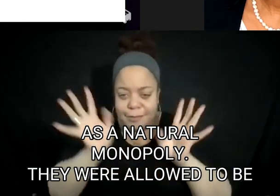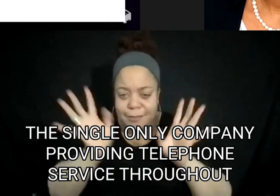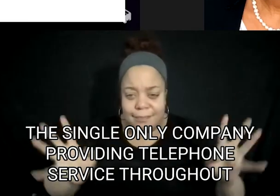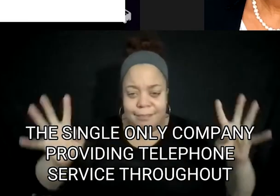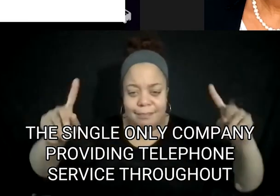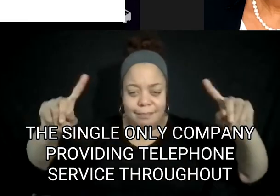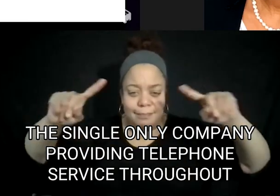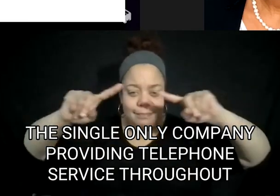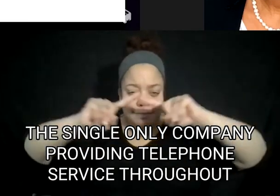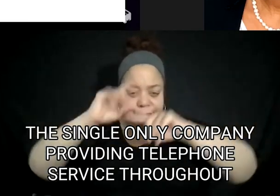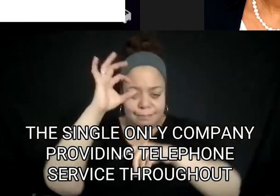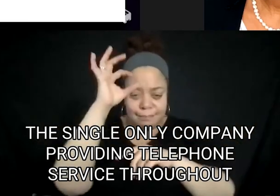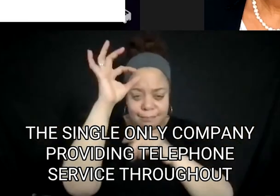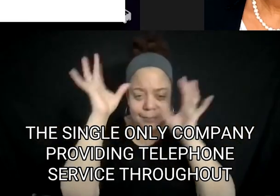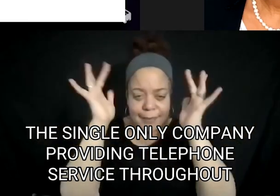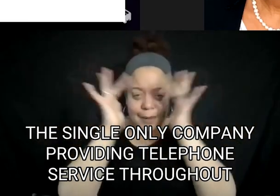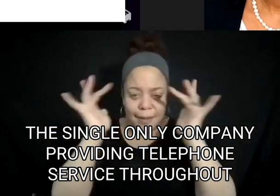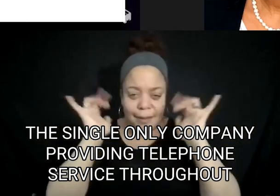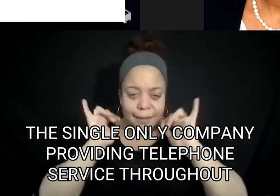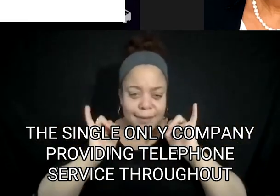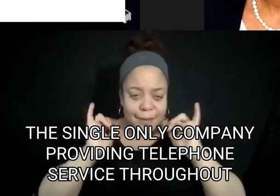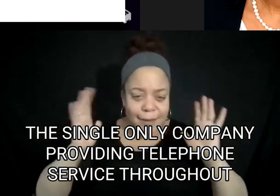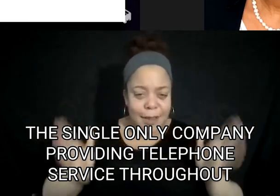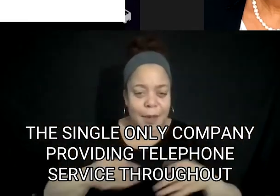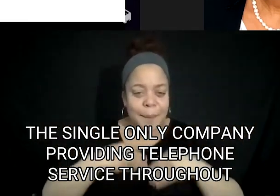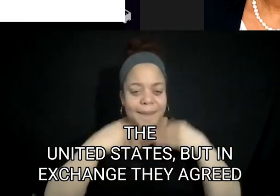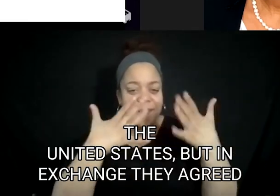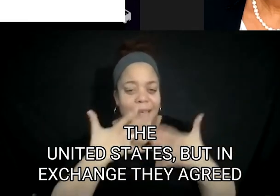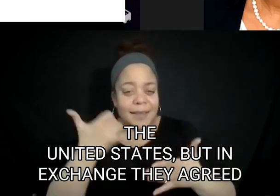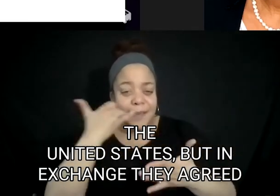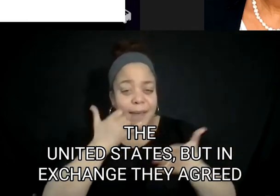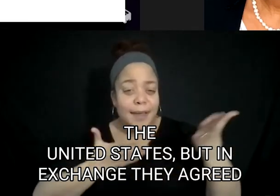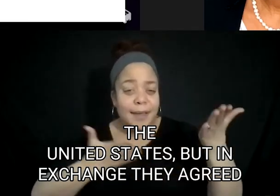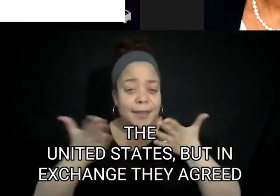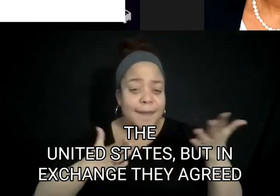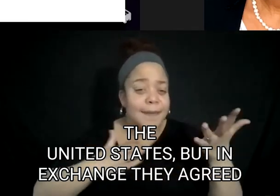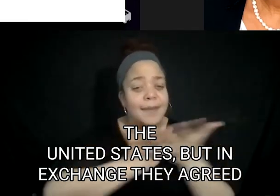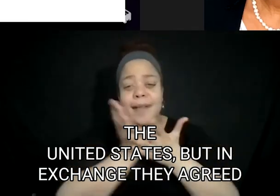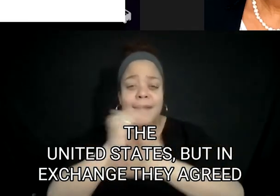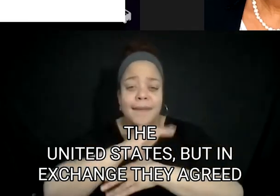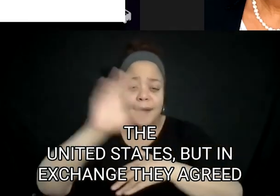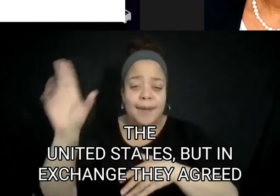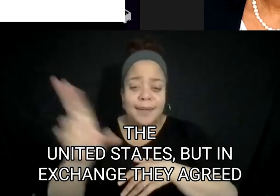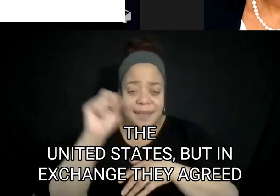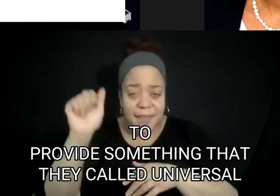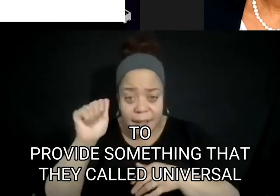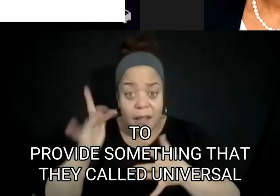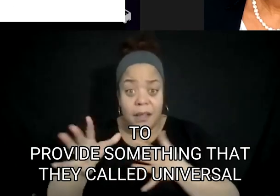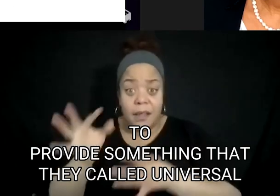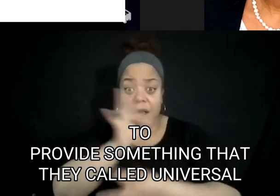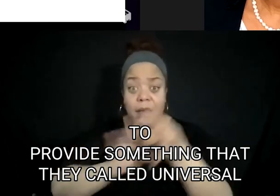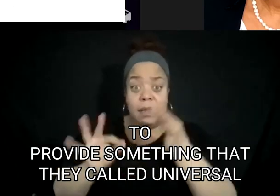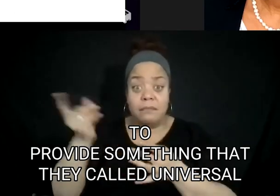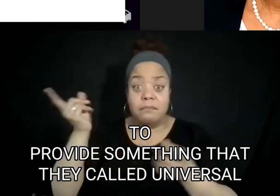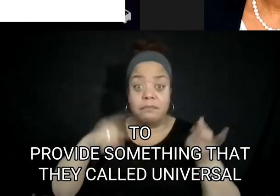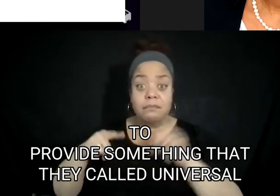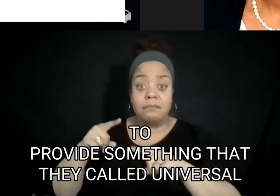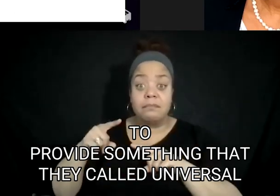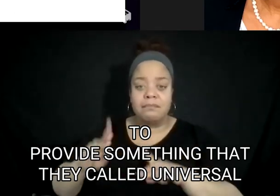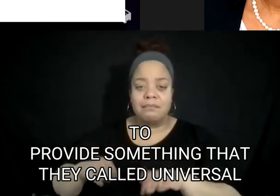exchange, they agreed to provide something that they called universal service, or the idea that